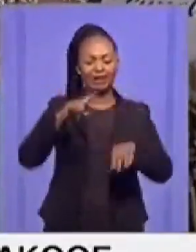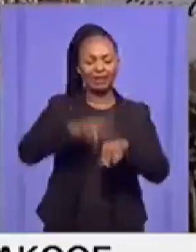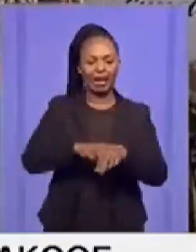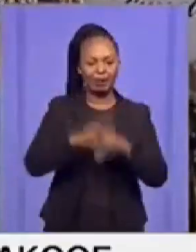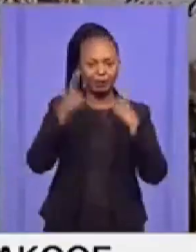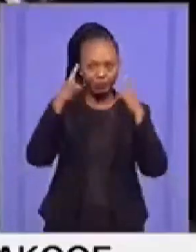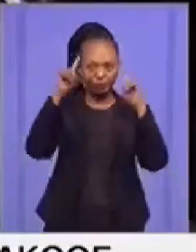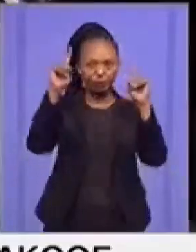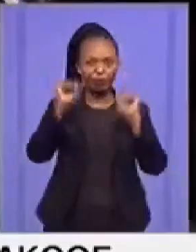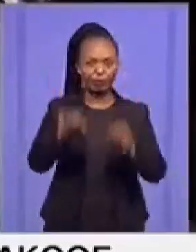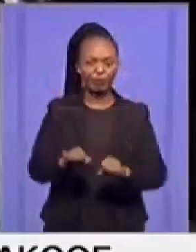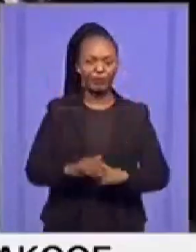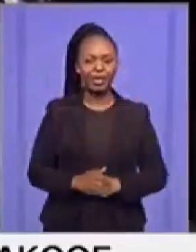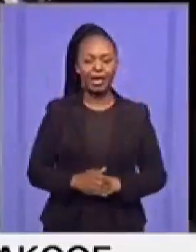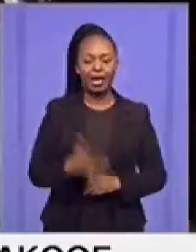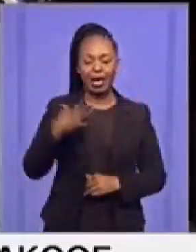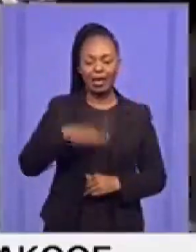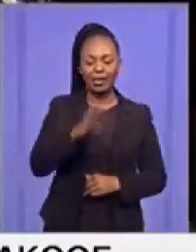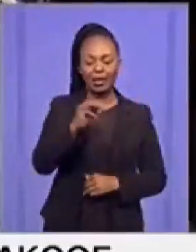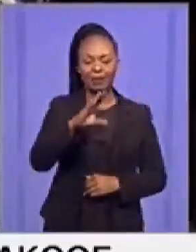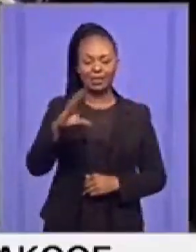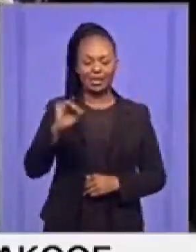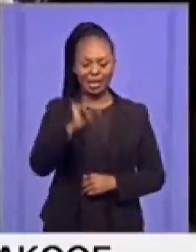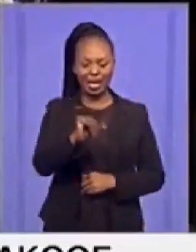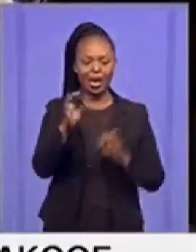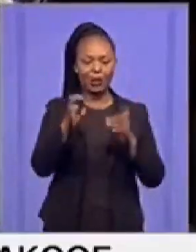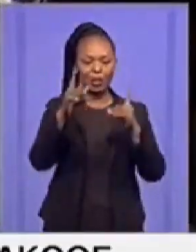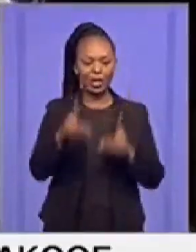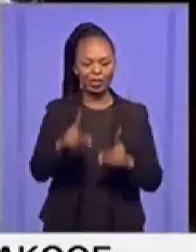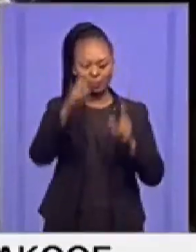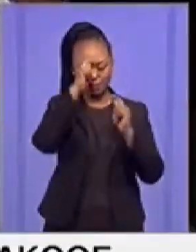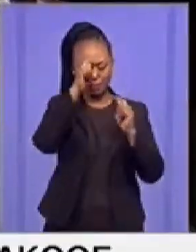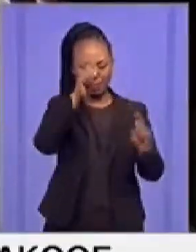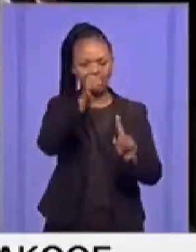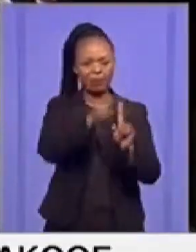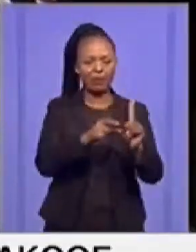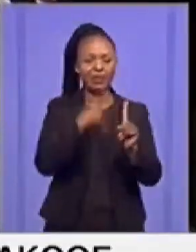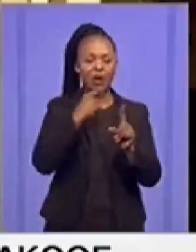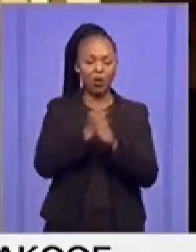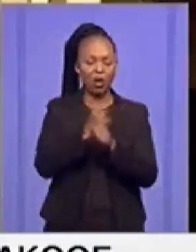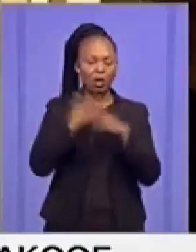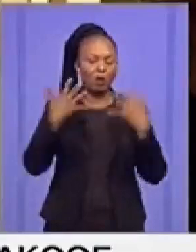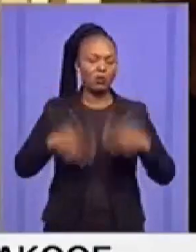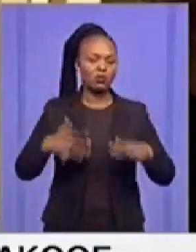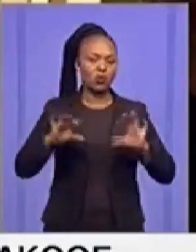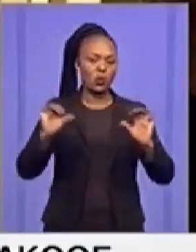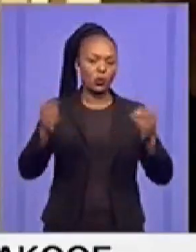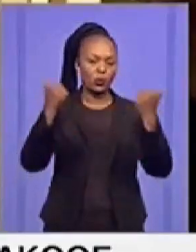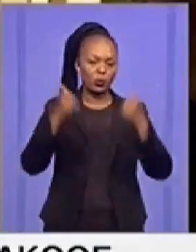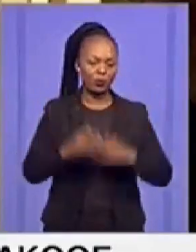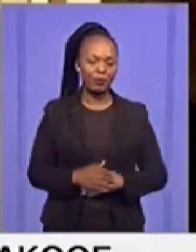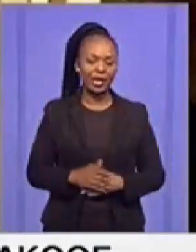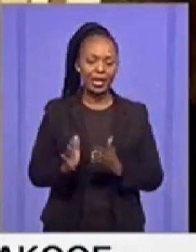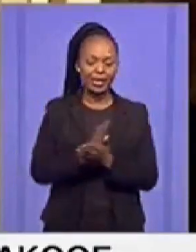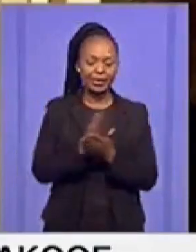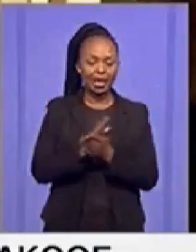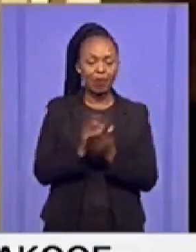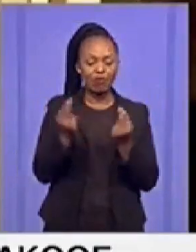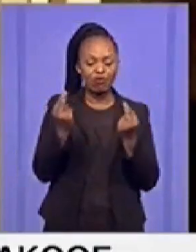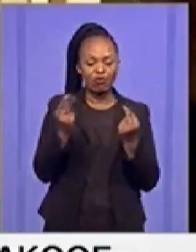supileng. Matona a mang a thuto a tlotlile mosebetsi wa hae. Some of us we are very new in